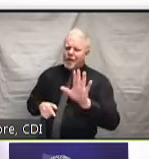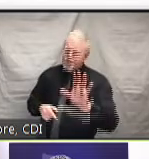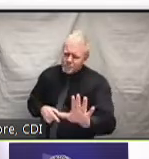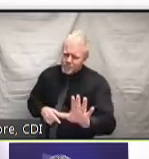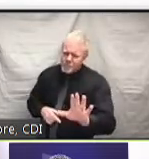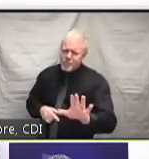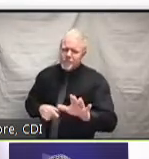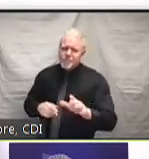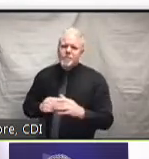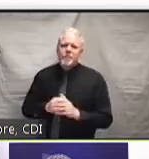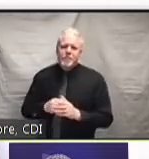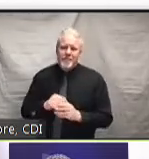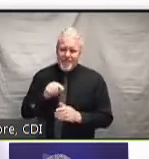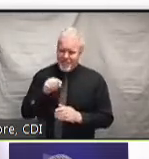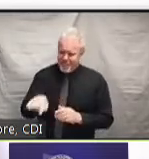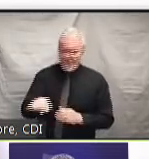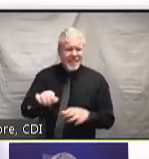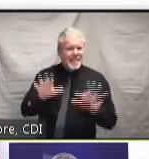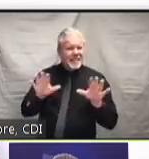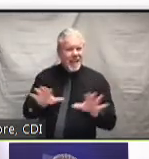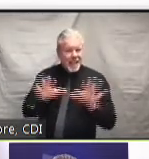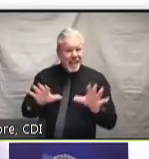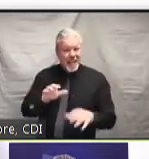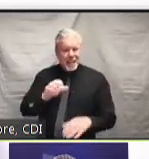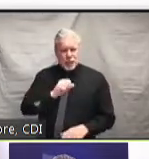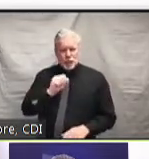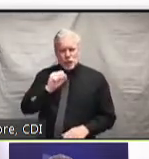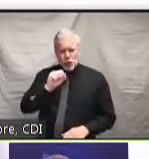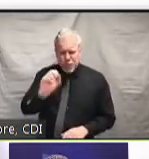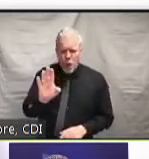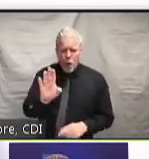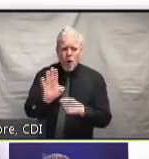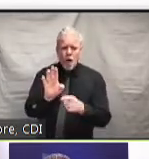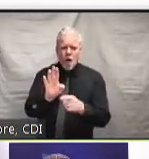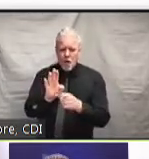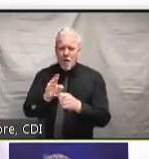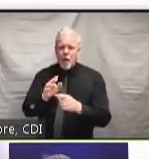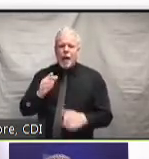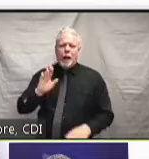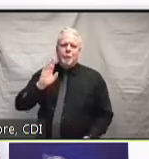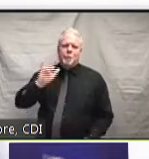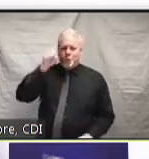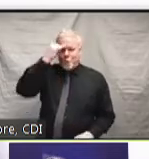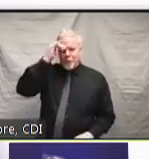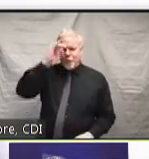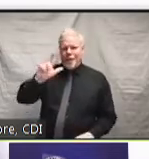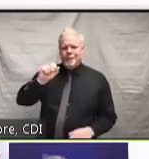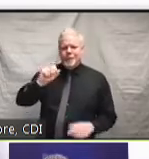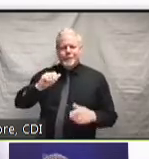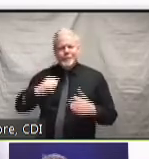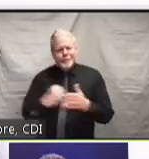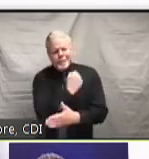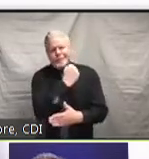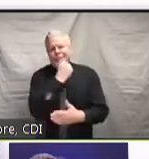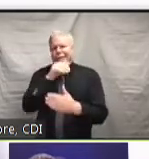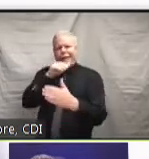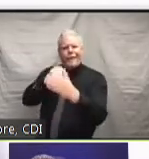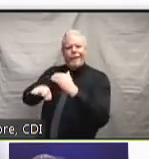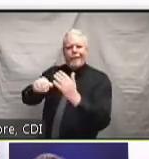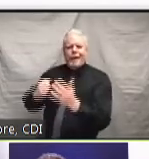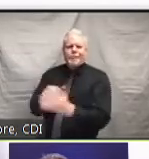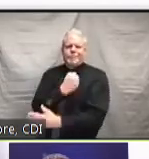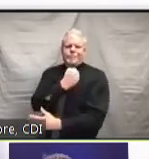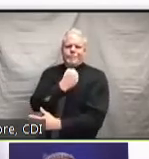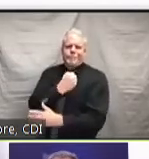You know, while the Bills didn't make it as we all had hoped, I know that a lot of people are still going to watch the game. We just need to remember, as